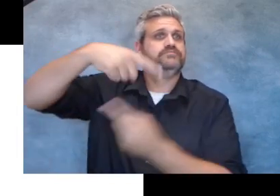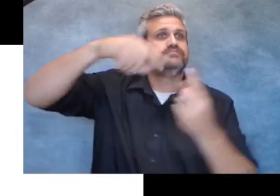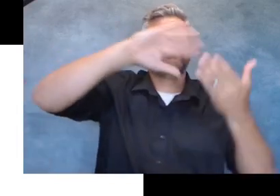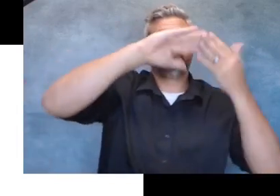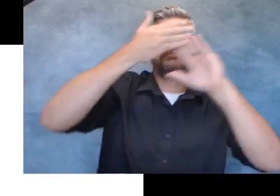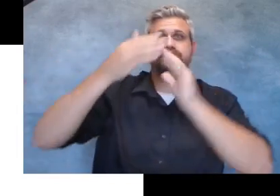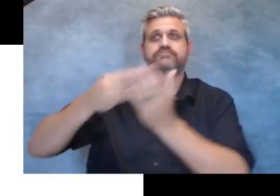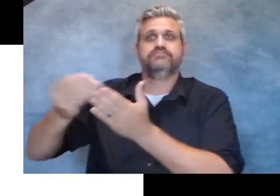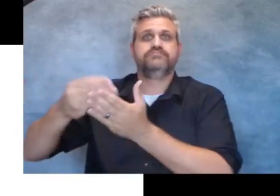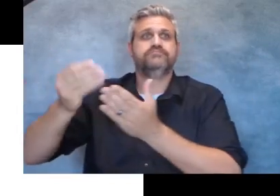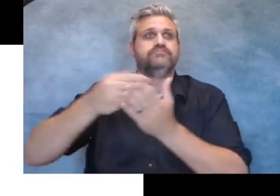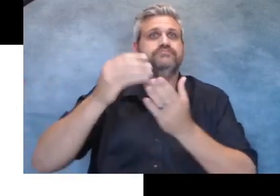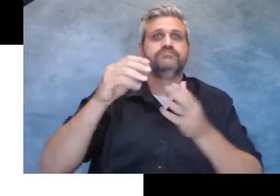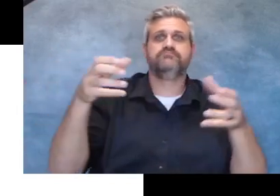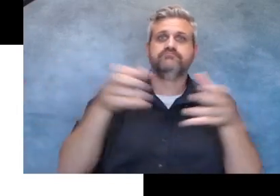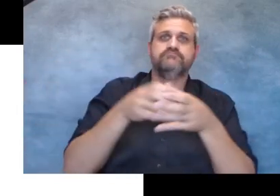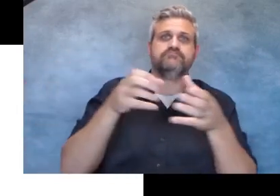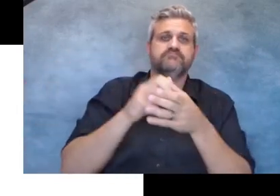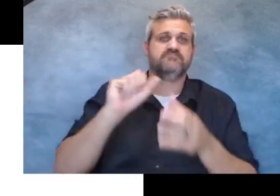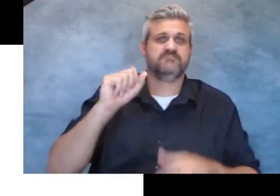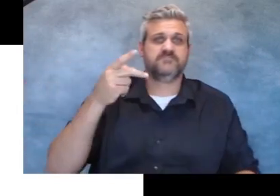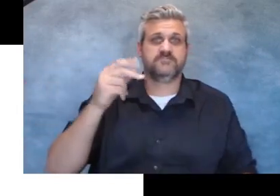such as shopping, sporting events,